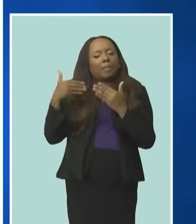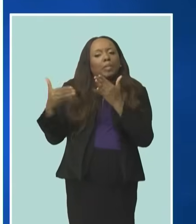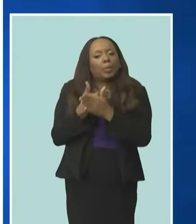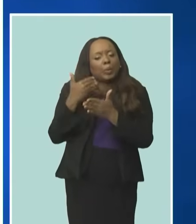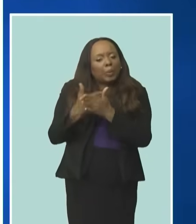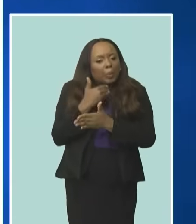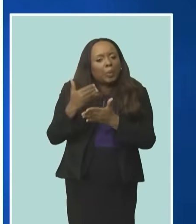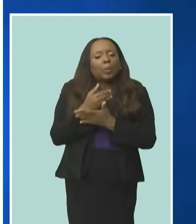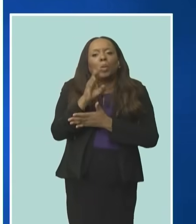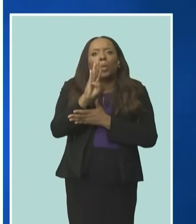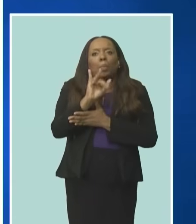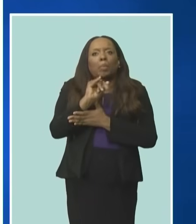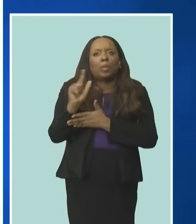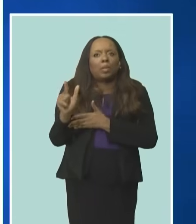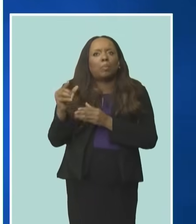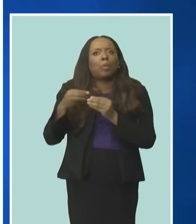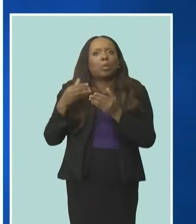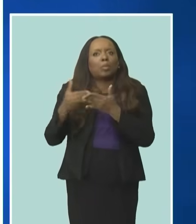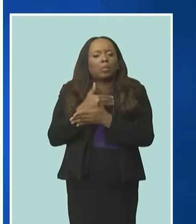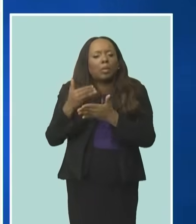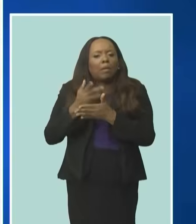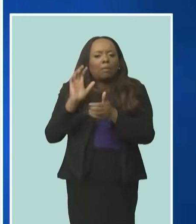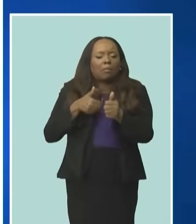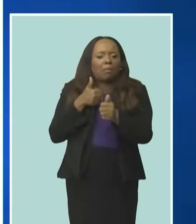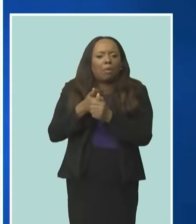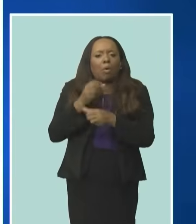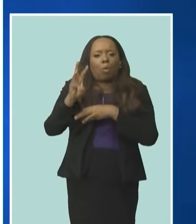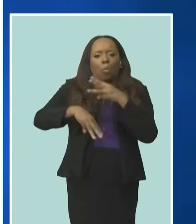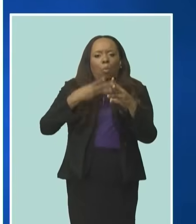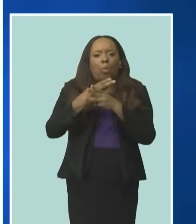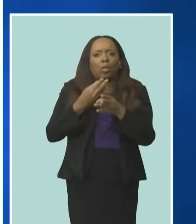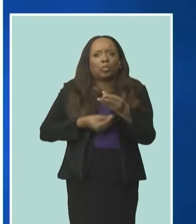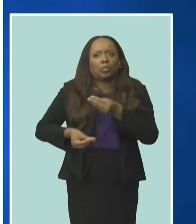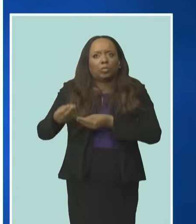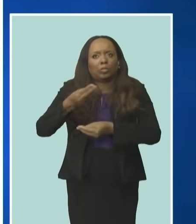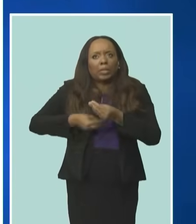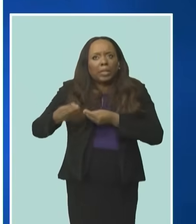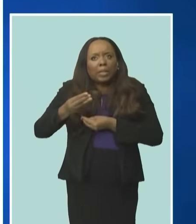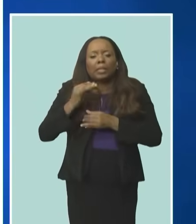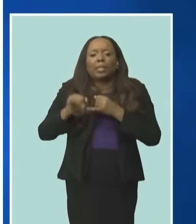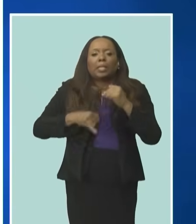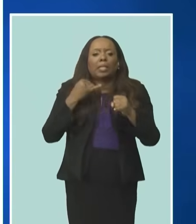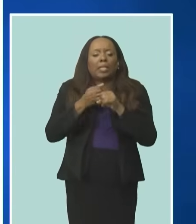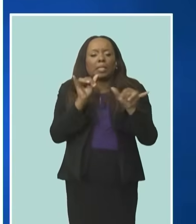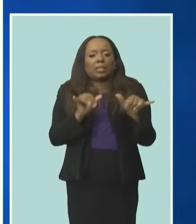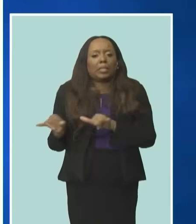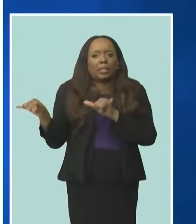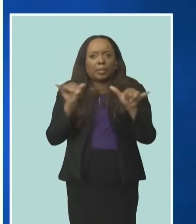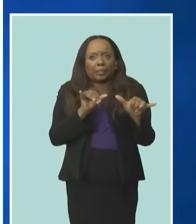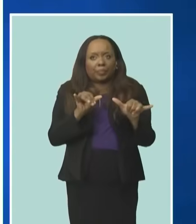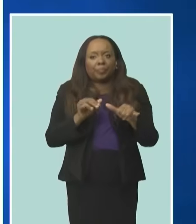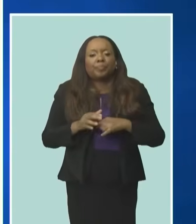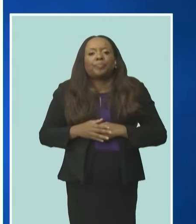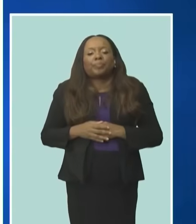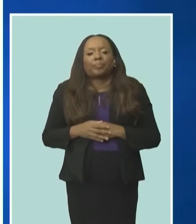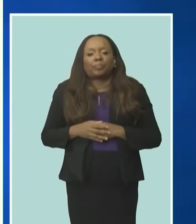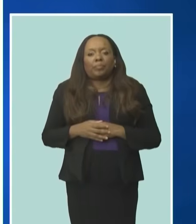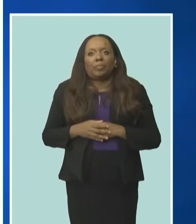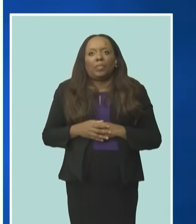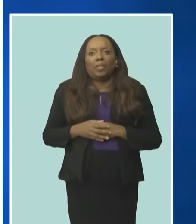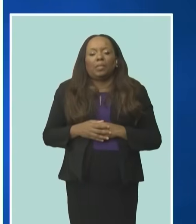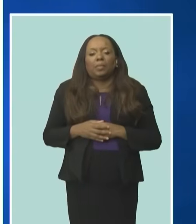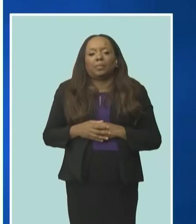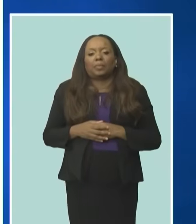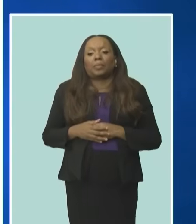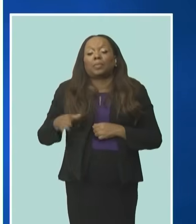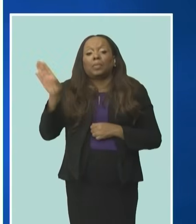modern framework that meets World Trade Organization and international standards. In this regard, the government